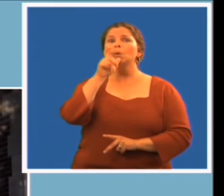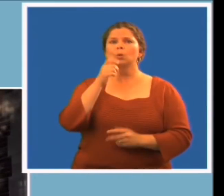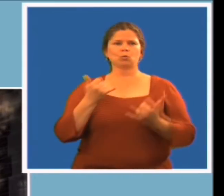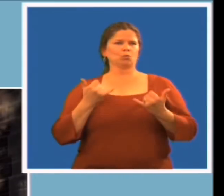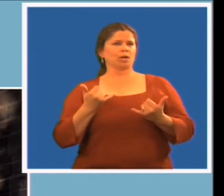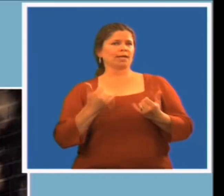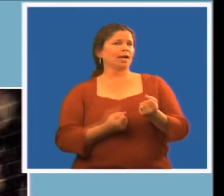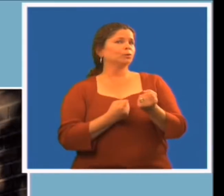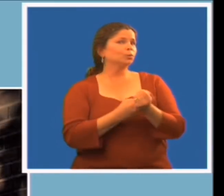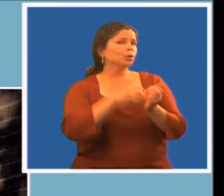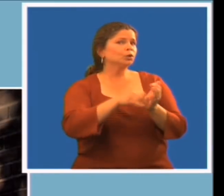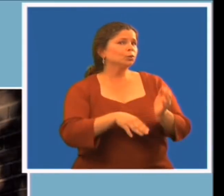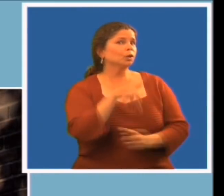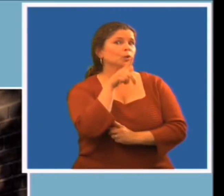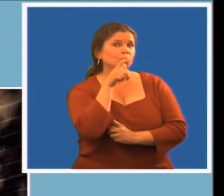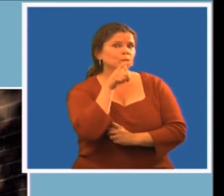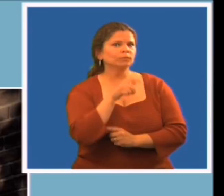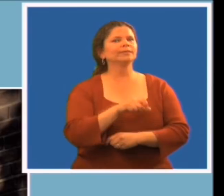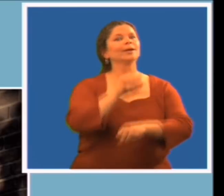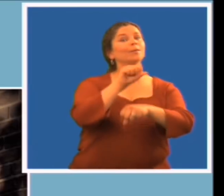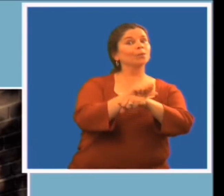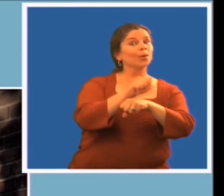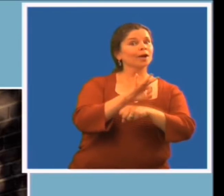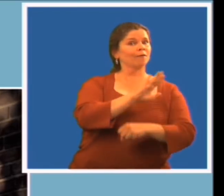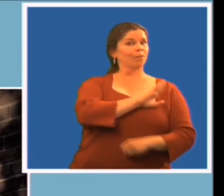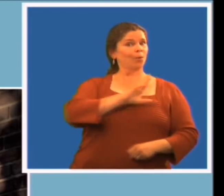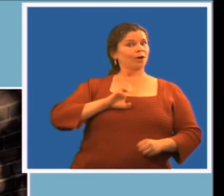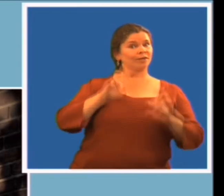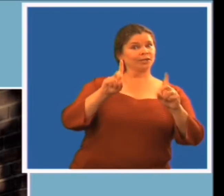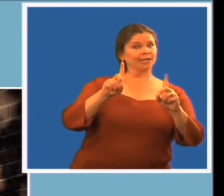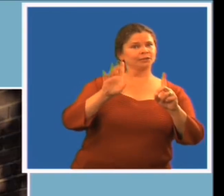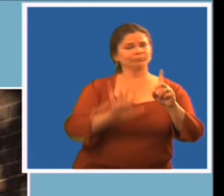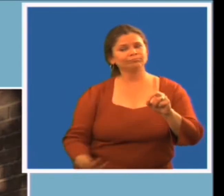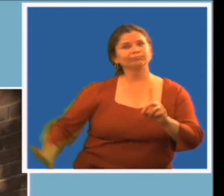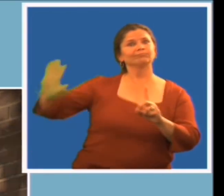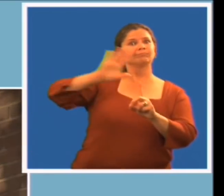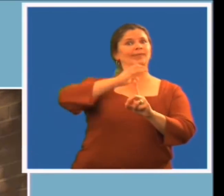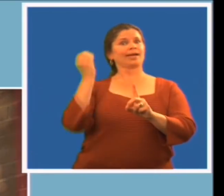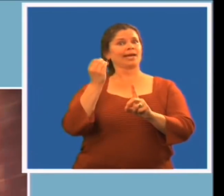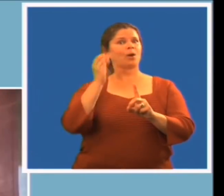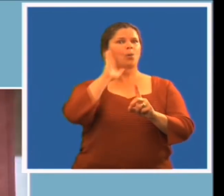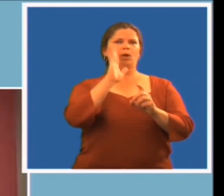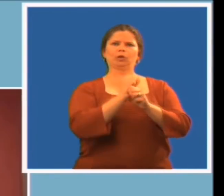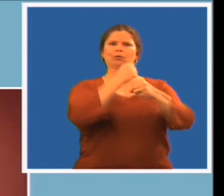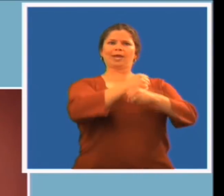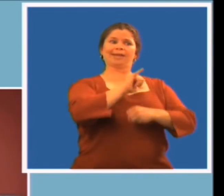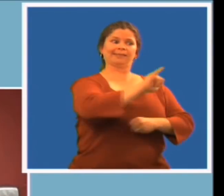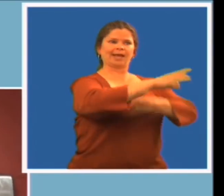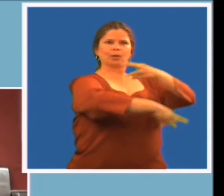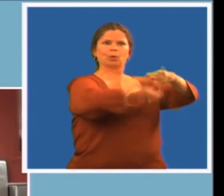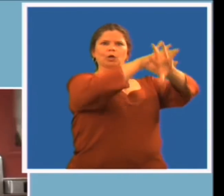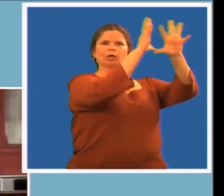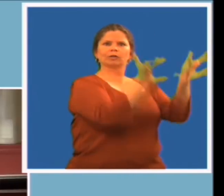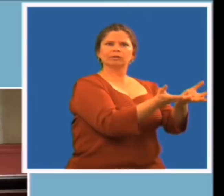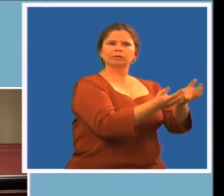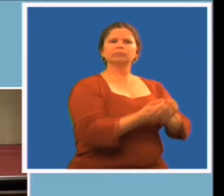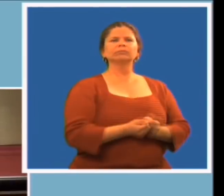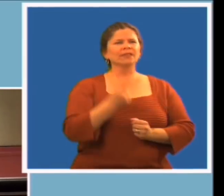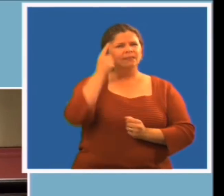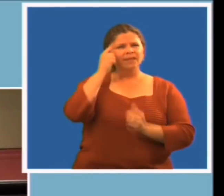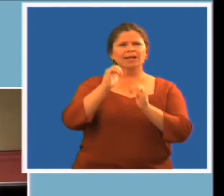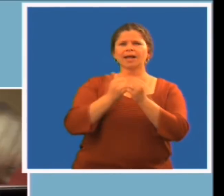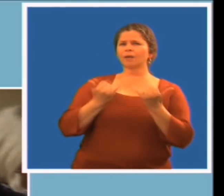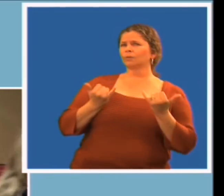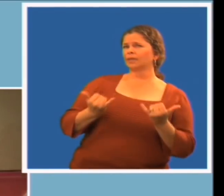world. These 2 million students and the people who currently support them, the employees and boards of education across